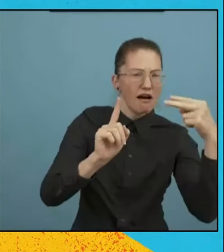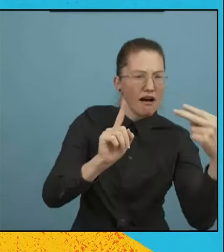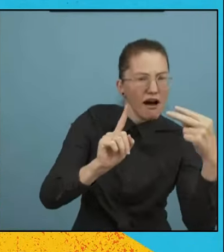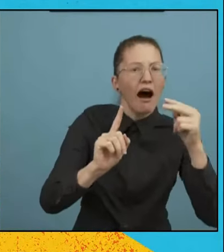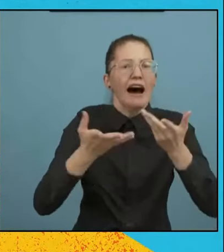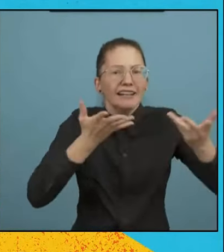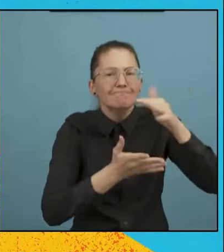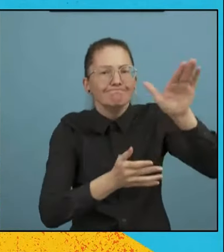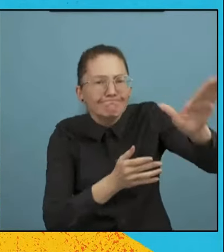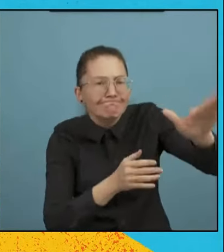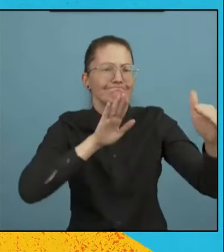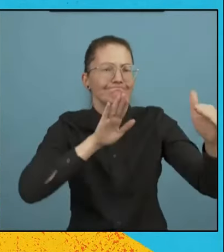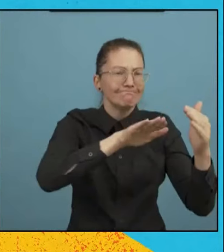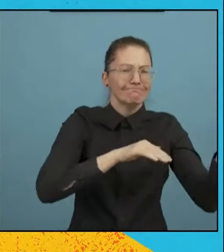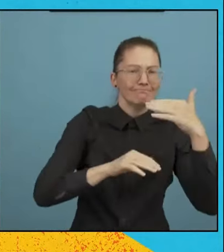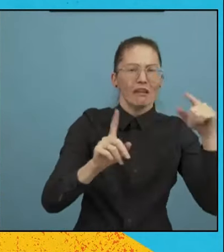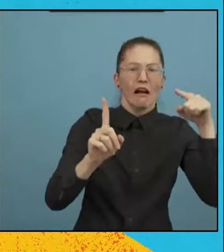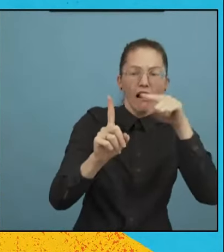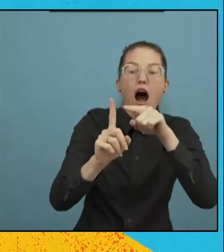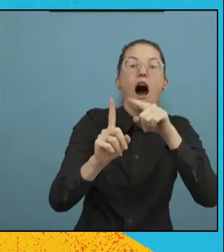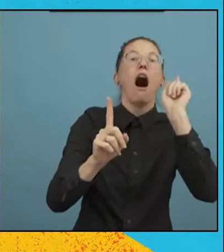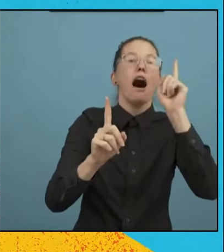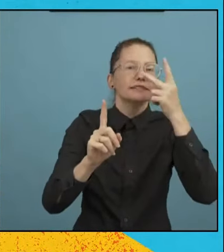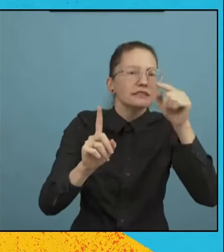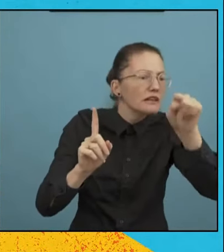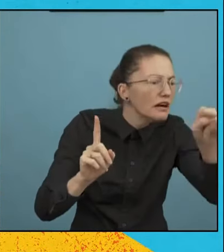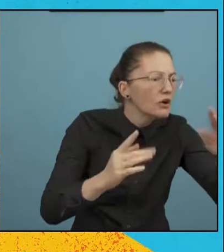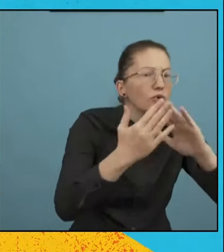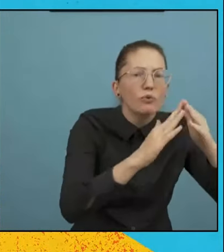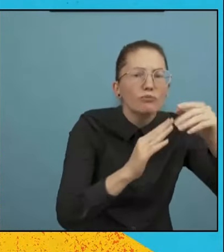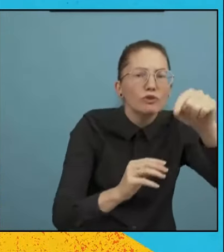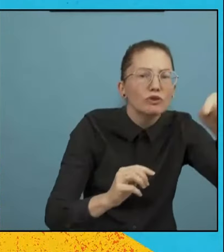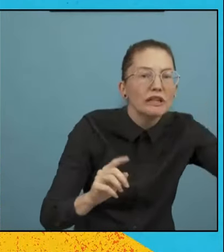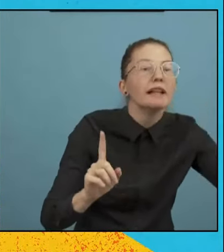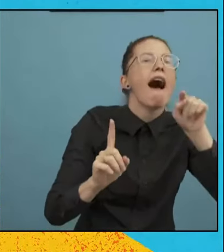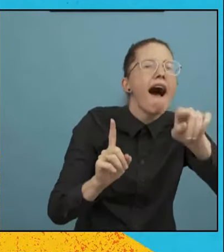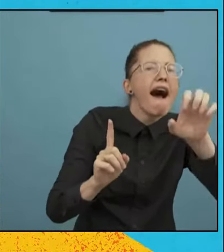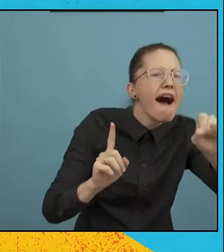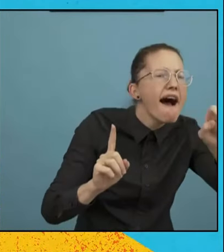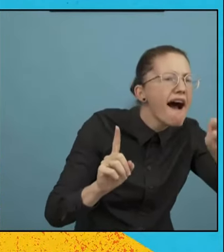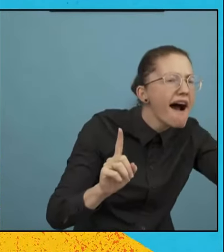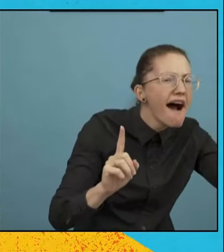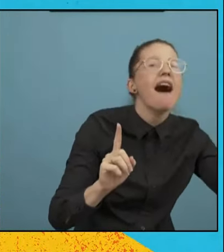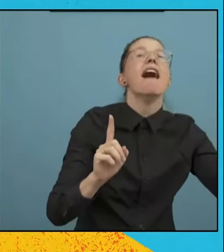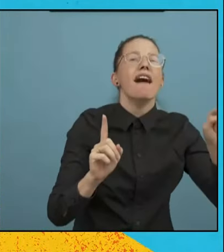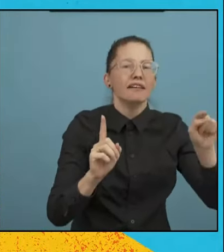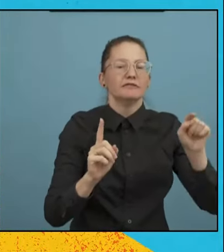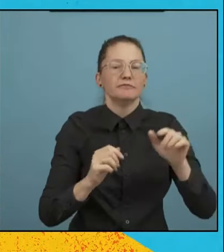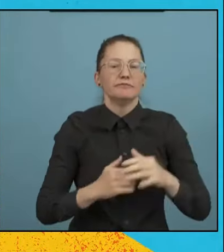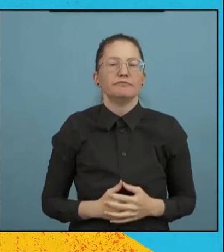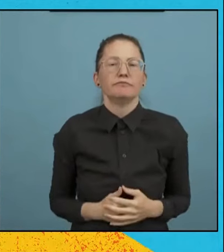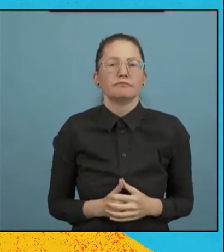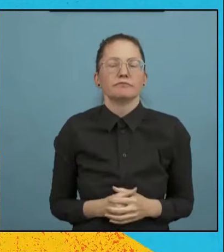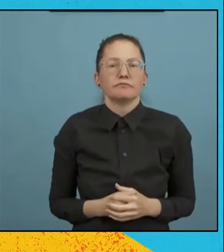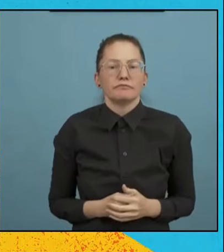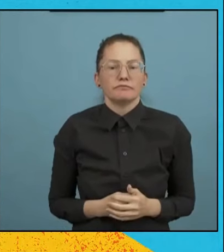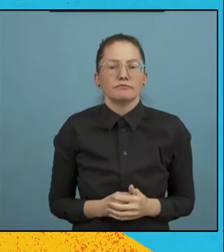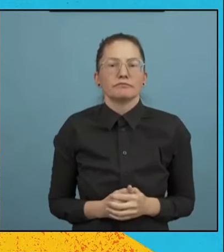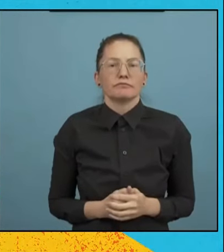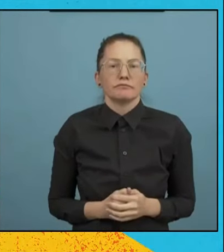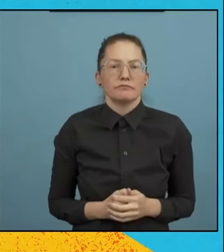hide the fact that amongst your communities, your networks, there are amazing people doing extraordinary things every day. Our role as